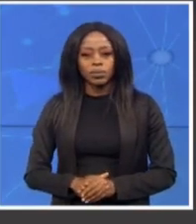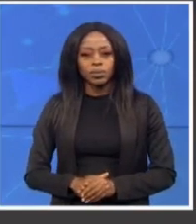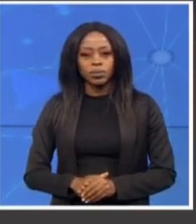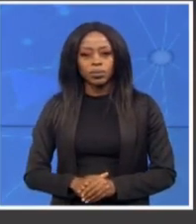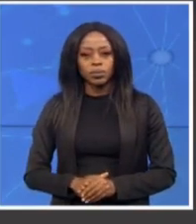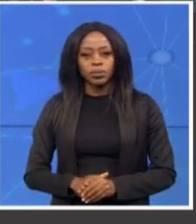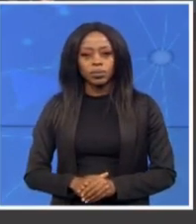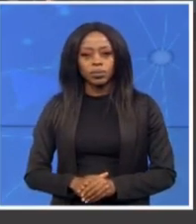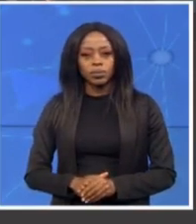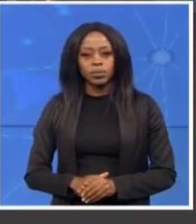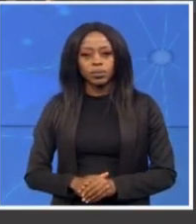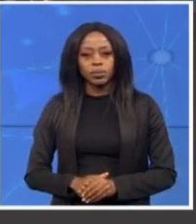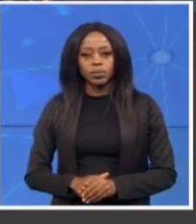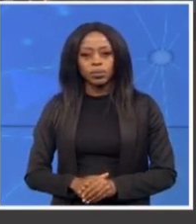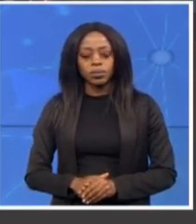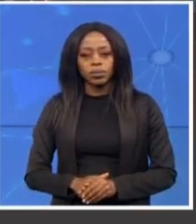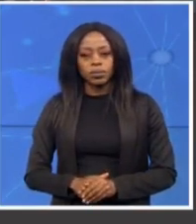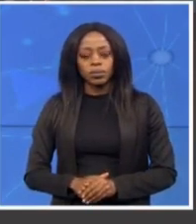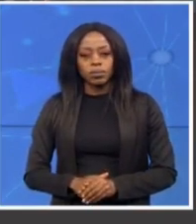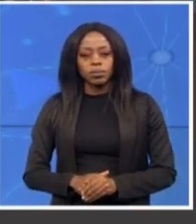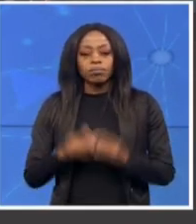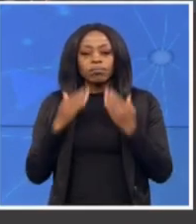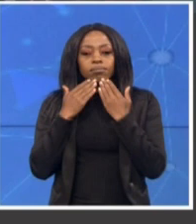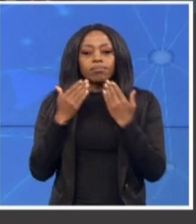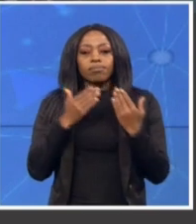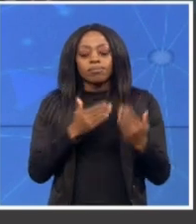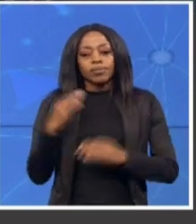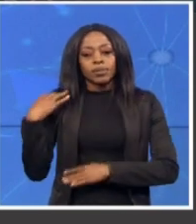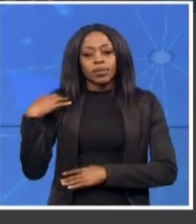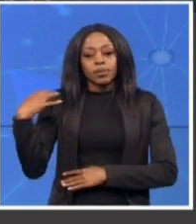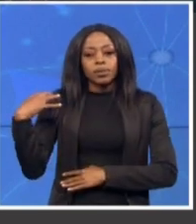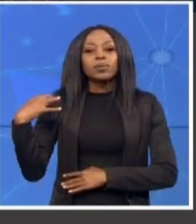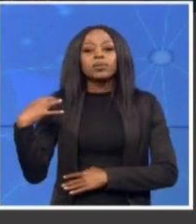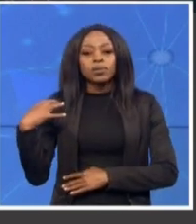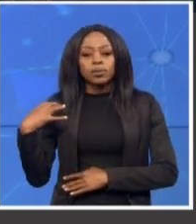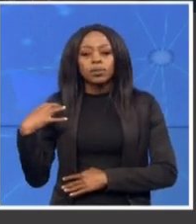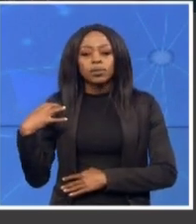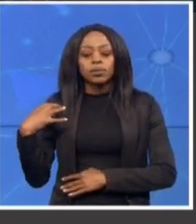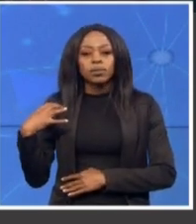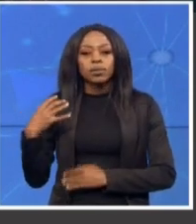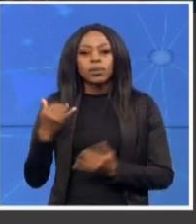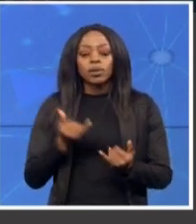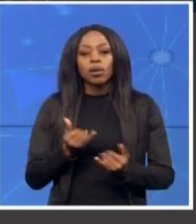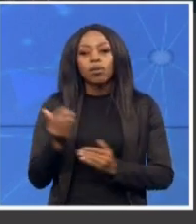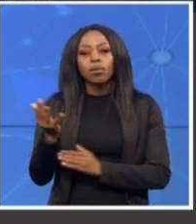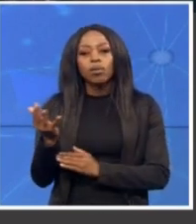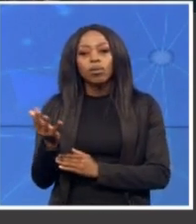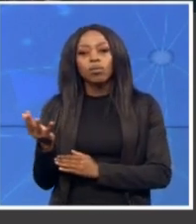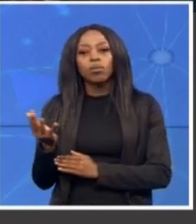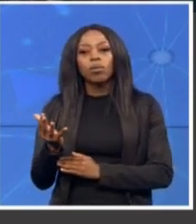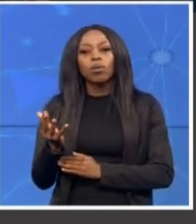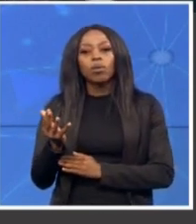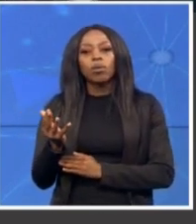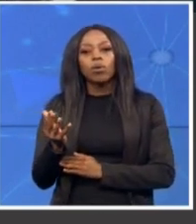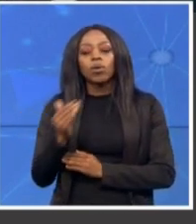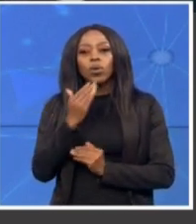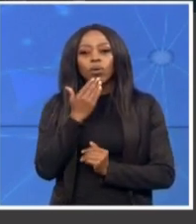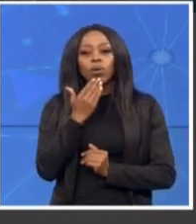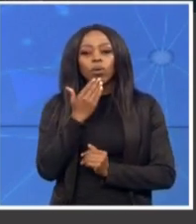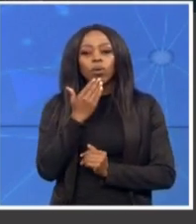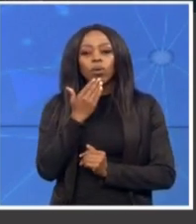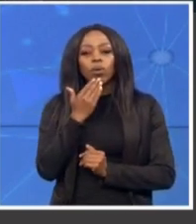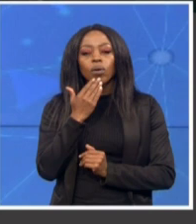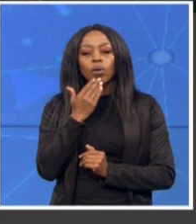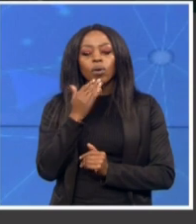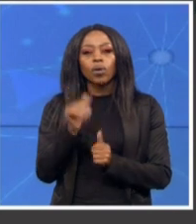Thank you very much, Minister. So we'll now move on to the presentation portion of our weekly Digicon, and I'll hand over to Dr. Cloete.